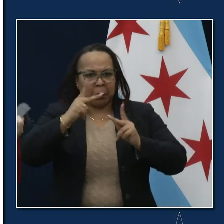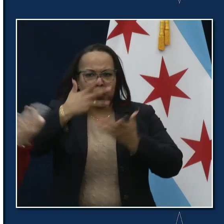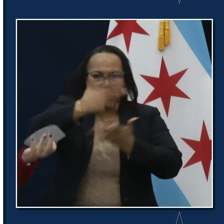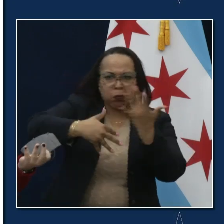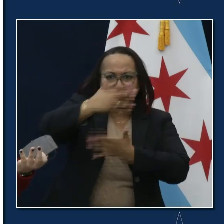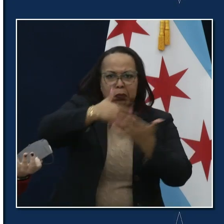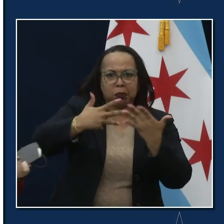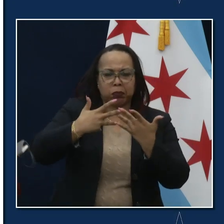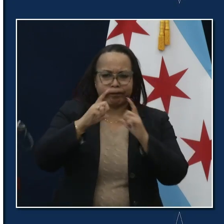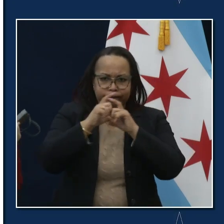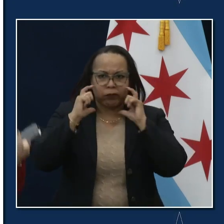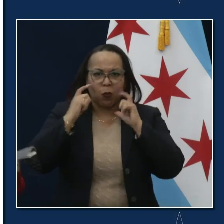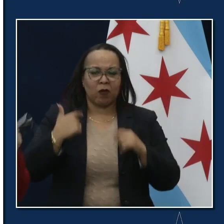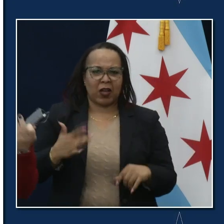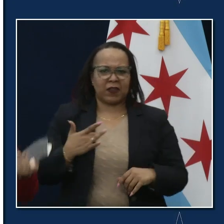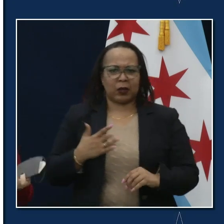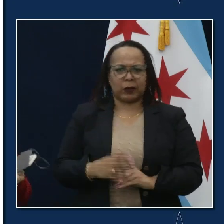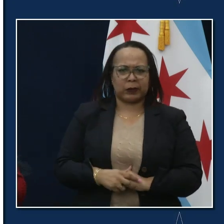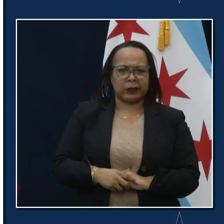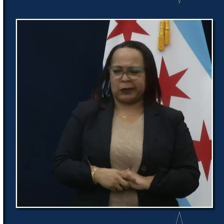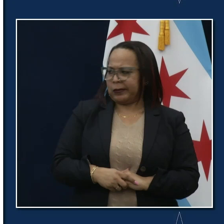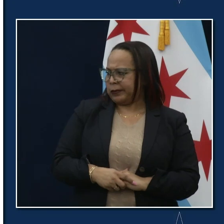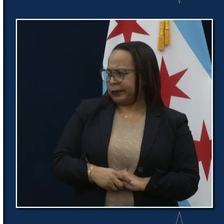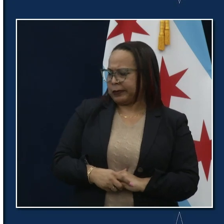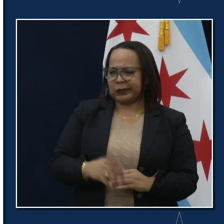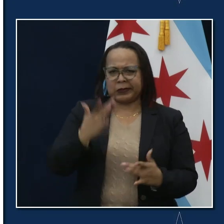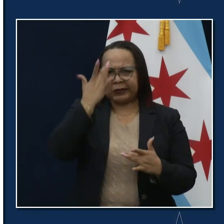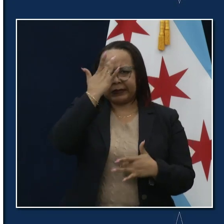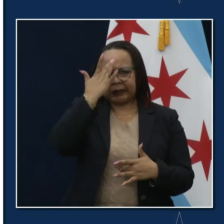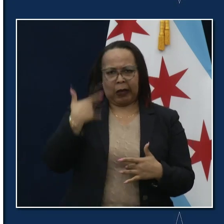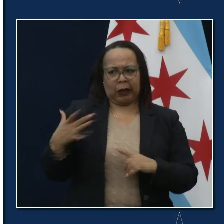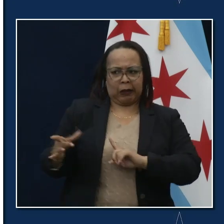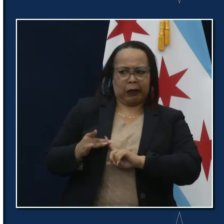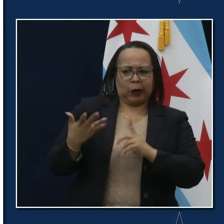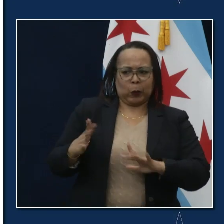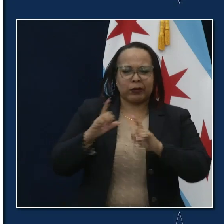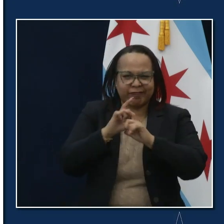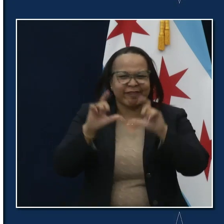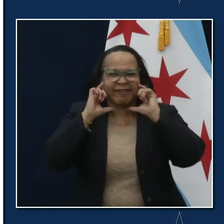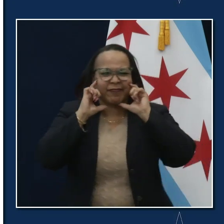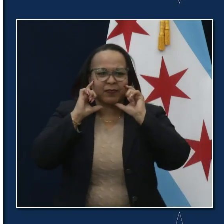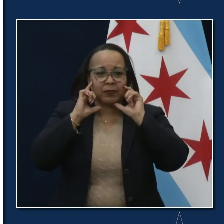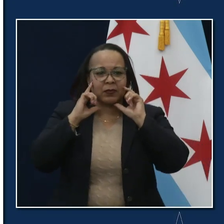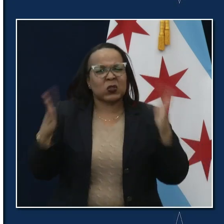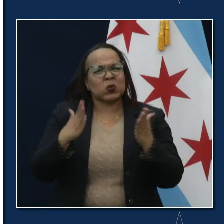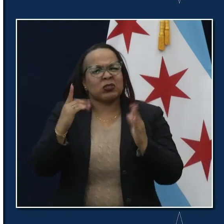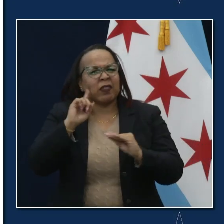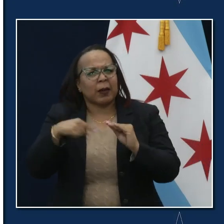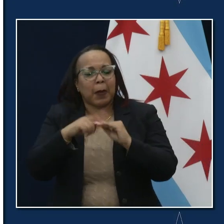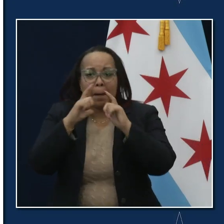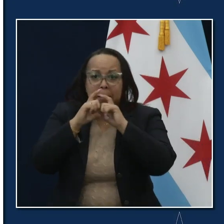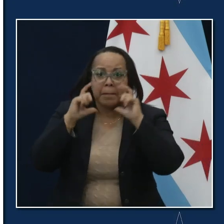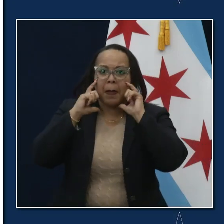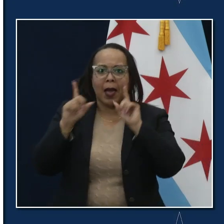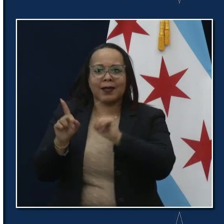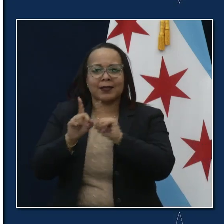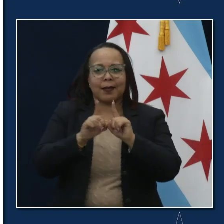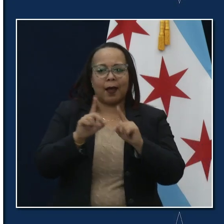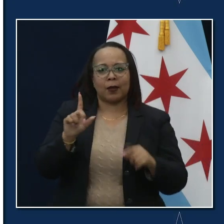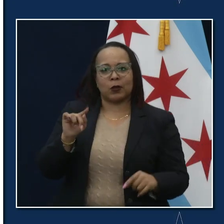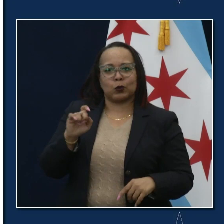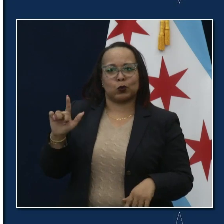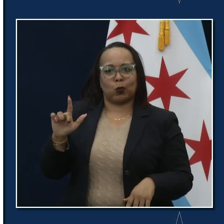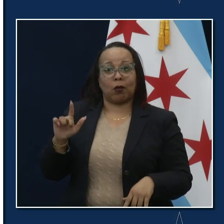worried the person sitting next to me might have a disease that I don't want. I encourage you to think of masks as another